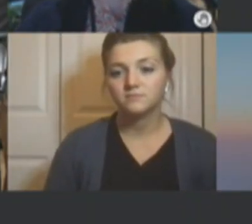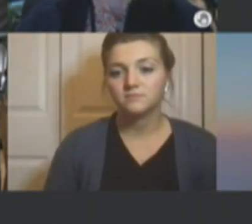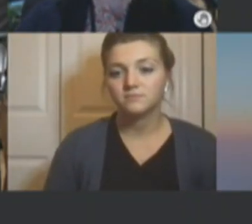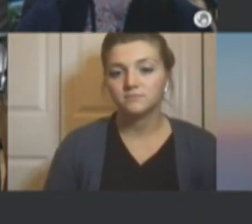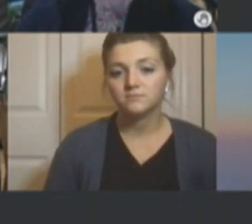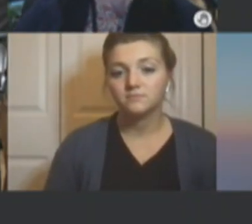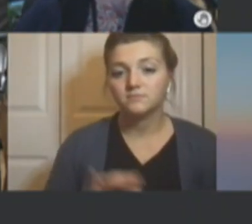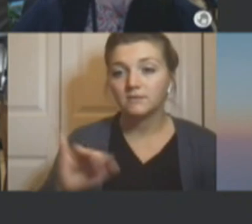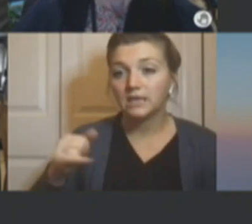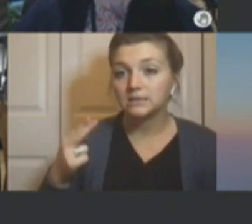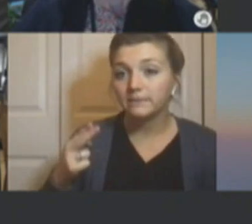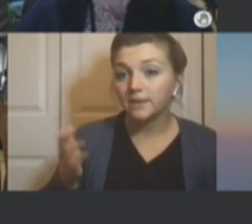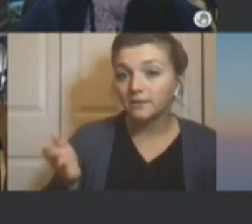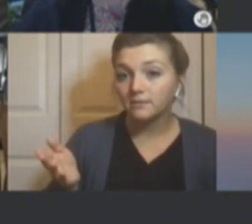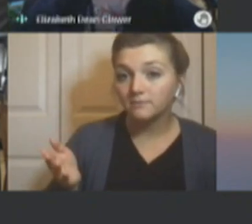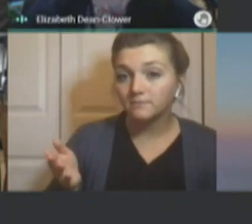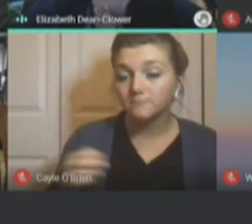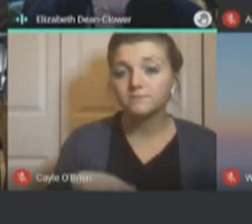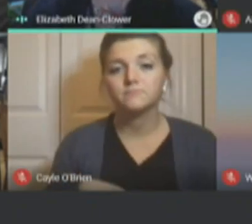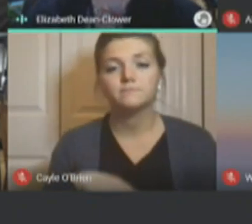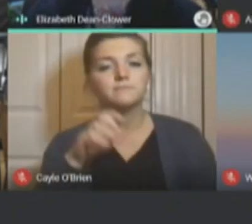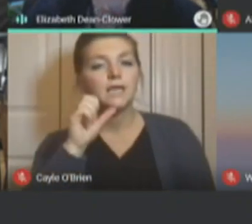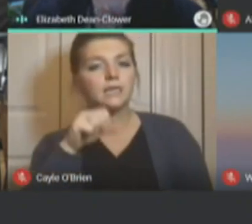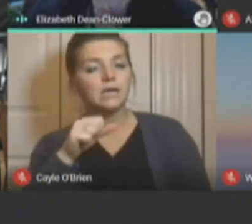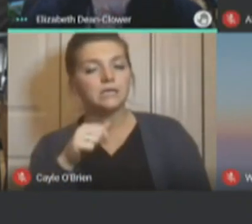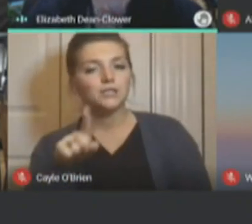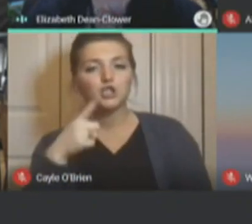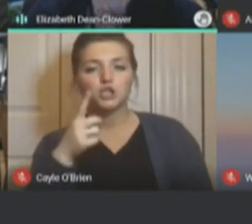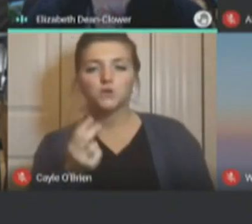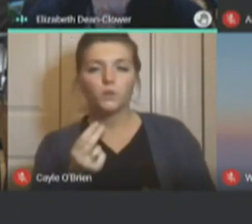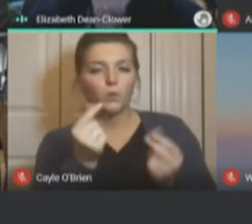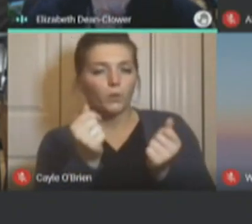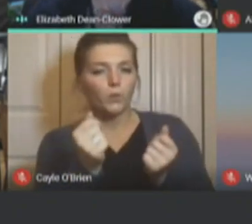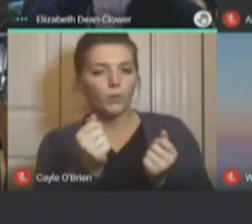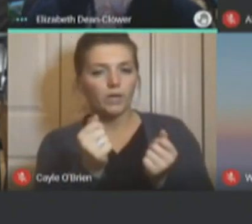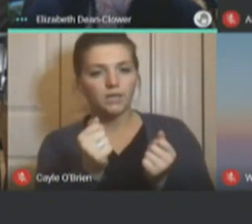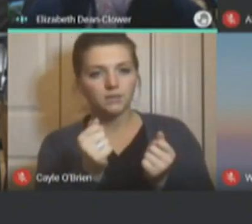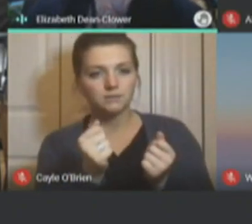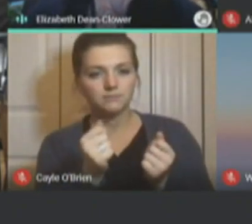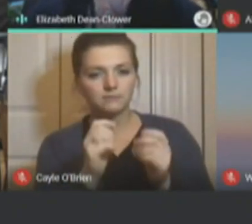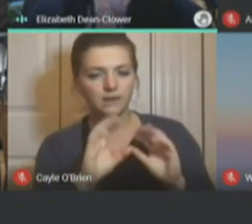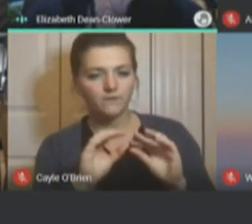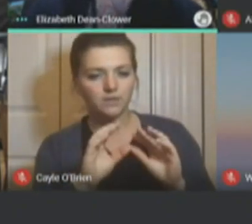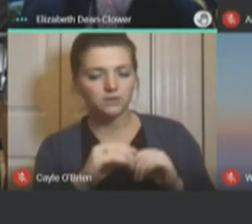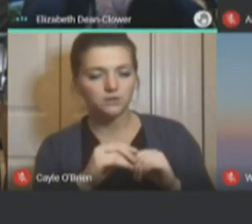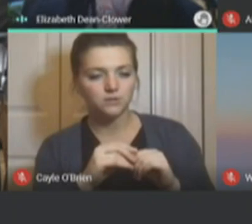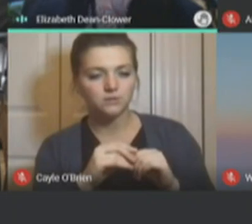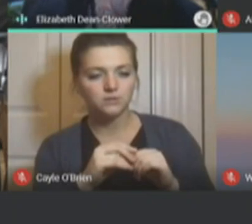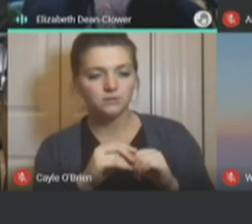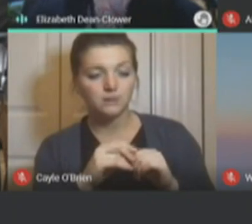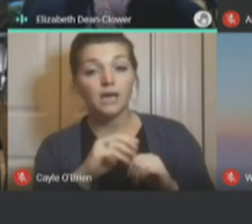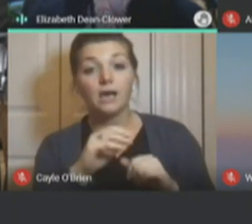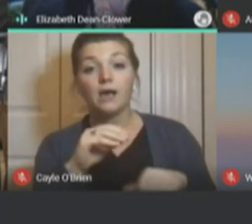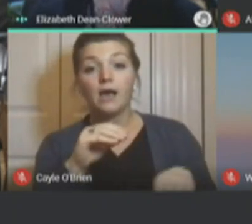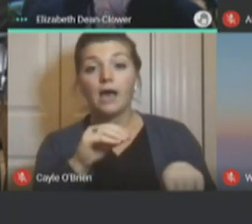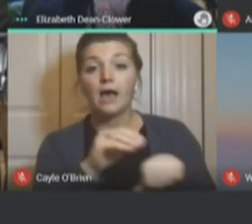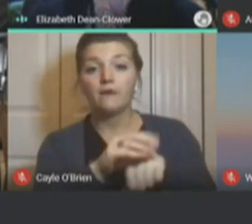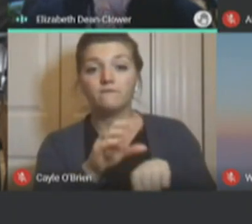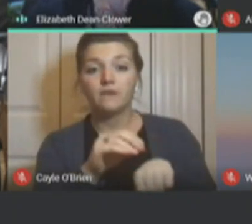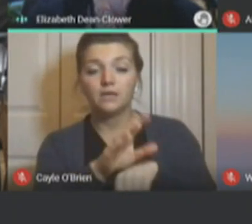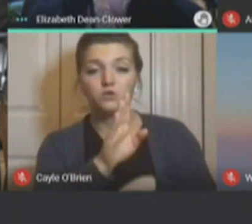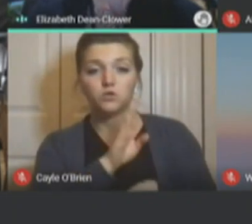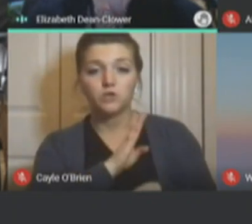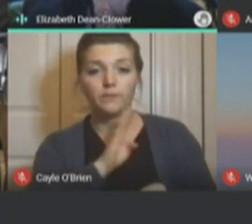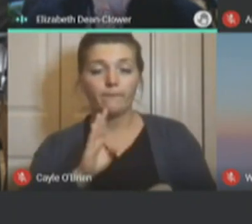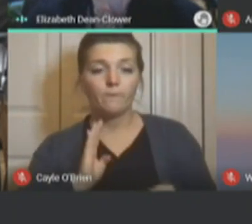Elizabeth? Yes, just a quick refresher for the advisory board that the issue about the